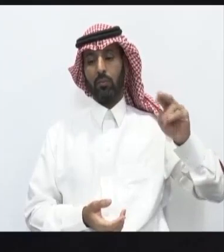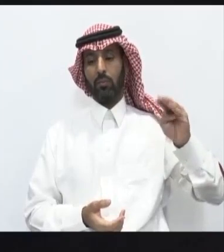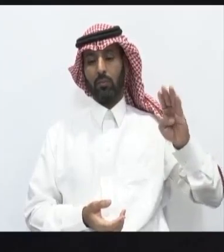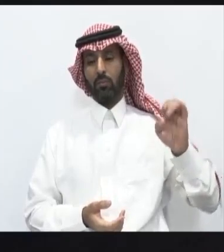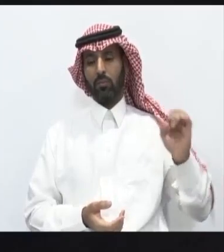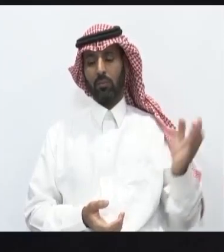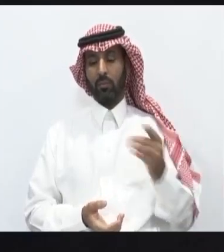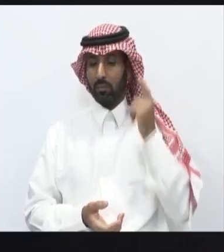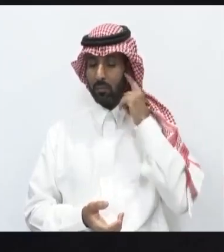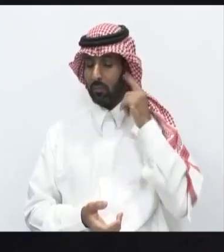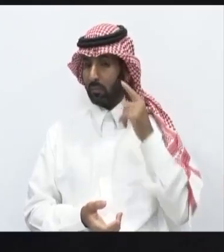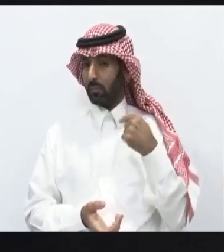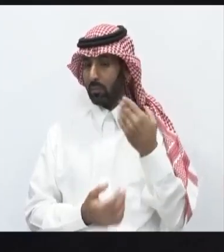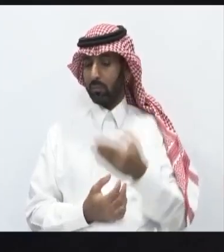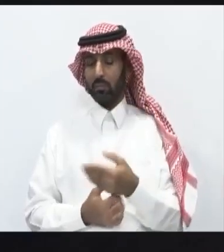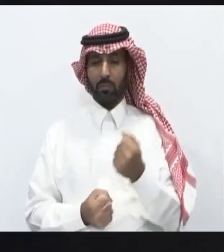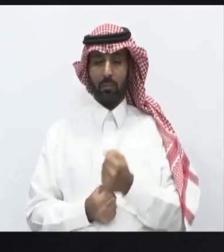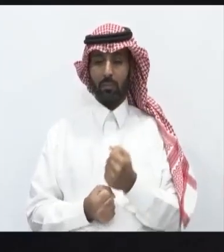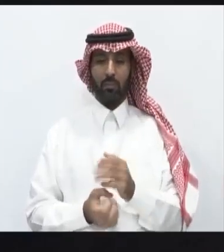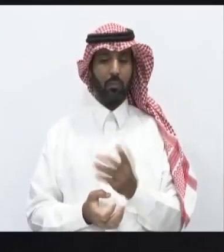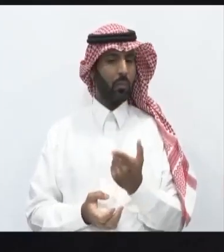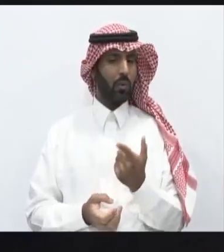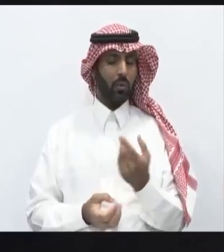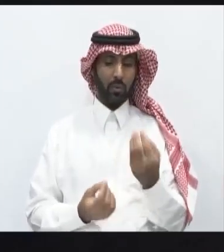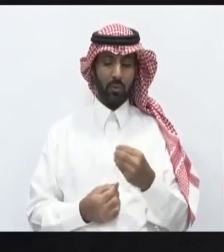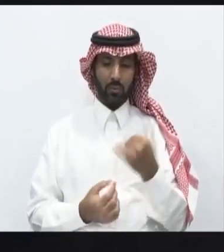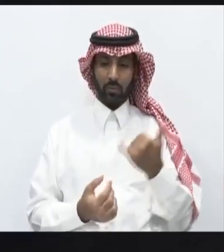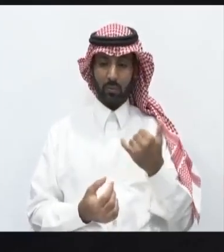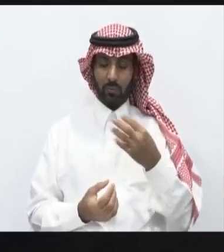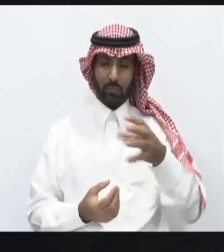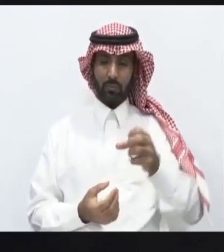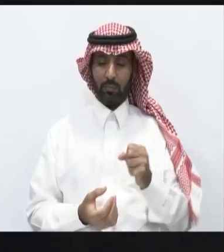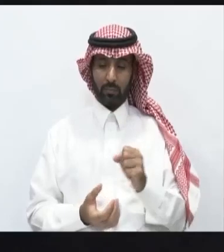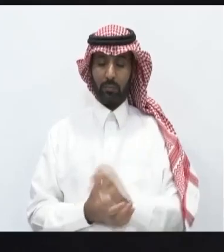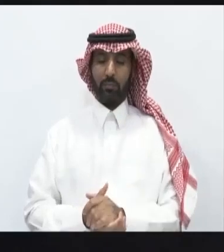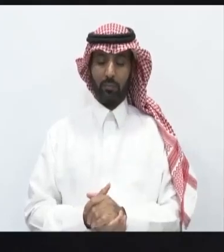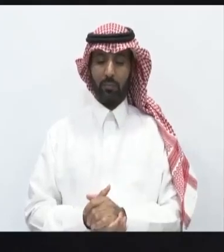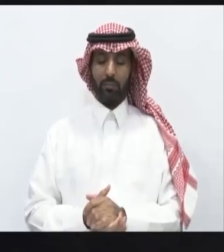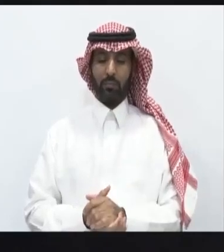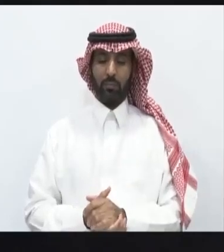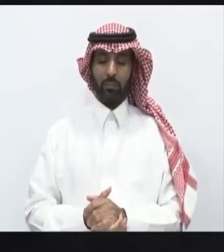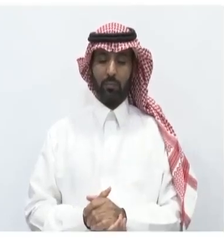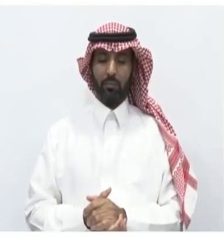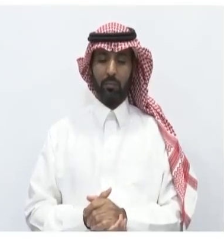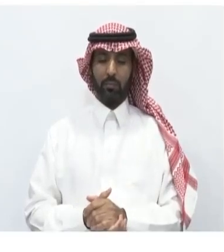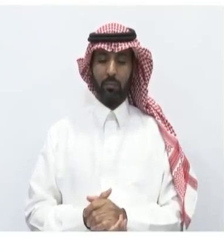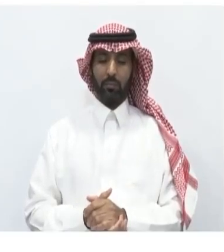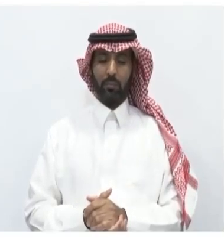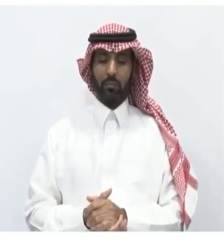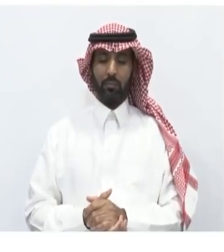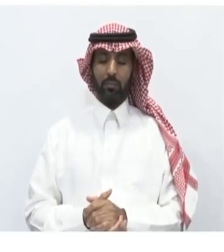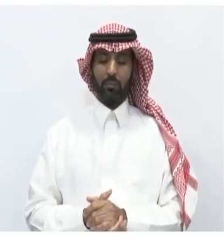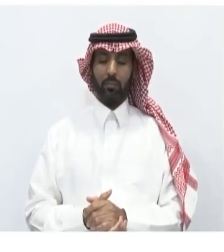him so you know, if you want to do it later, what is important to take and what isn't. Let's listen